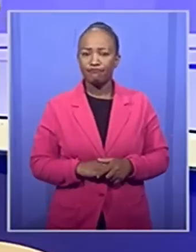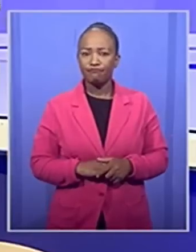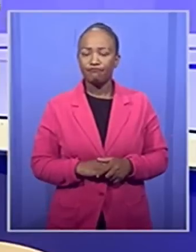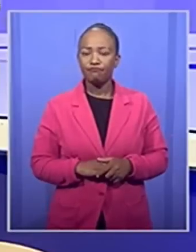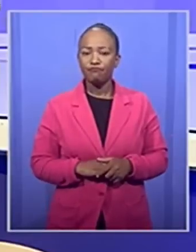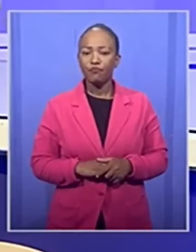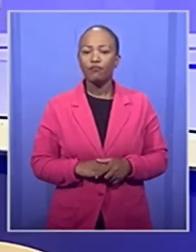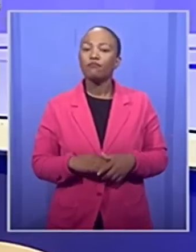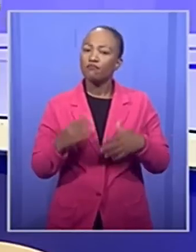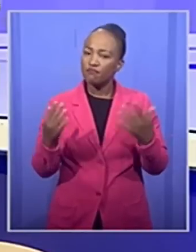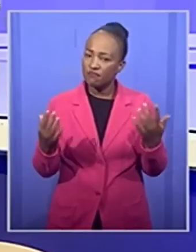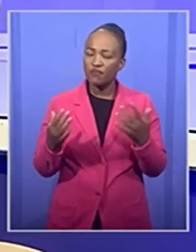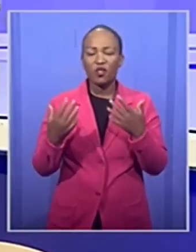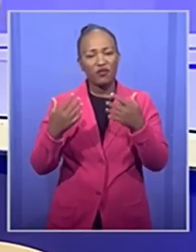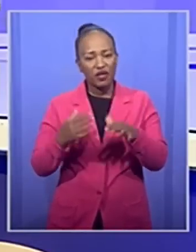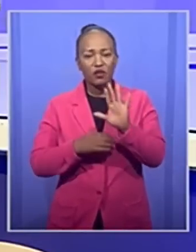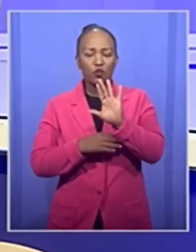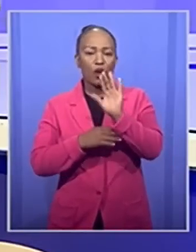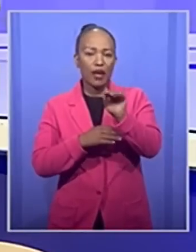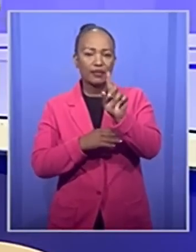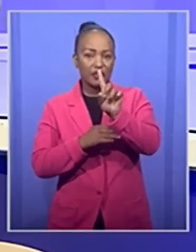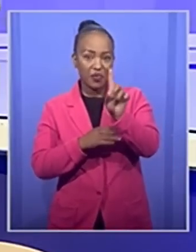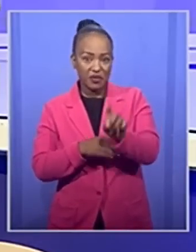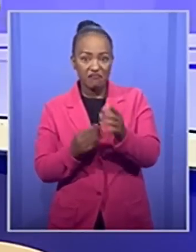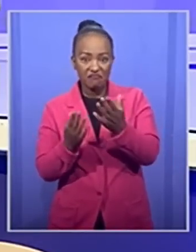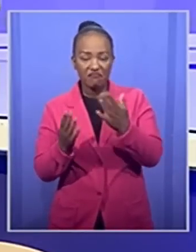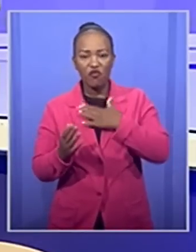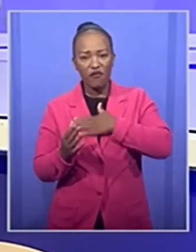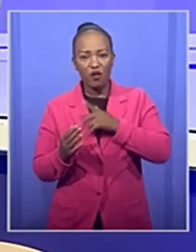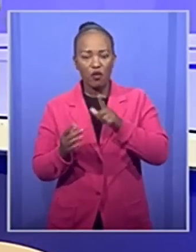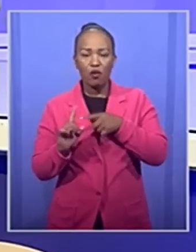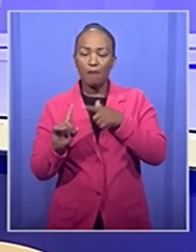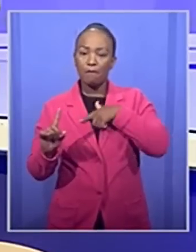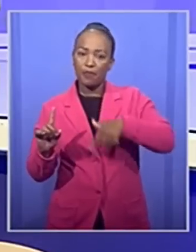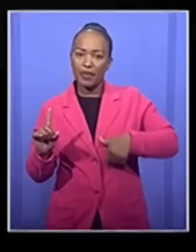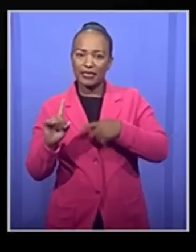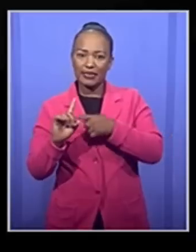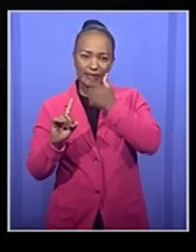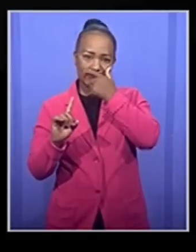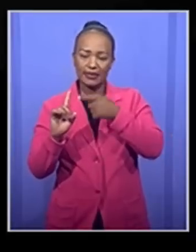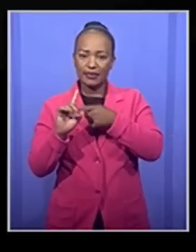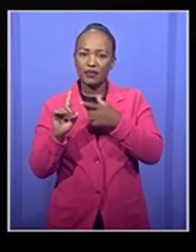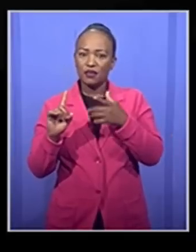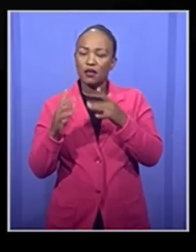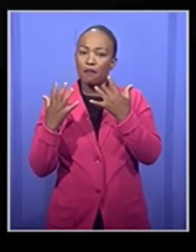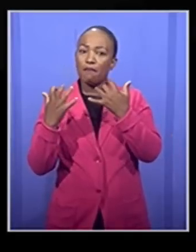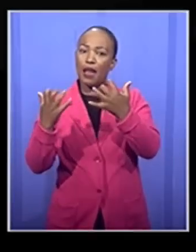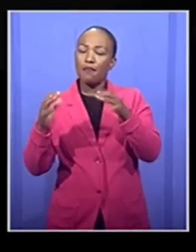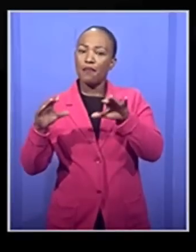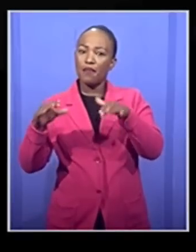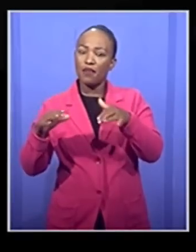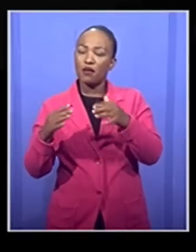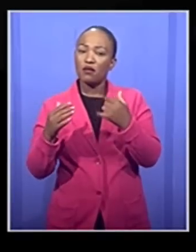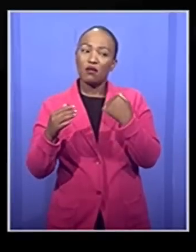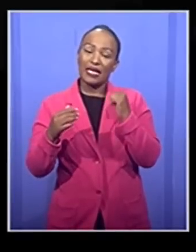Bjalo ka mehla re khopetse sa mafahleng a gago ka gore mopresidente Cyril Ramaphosa o butše parlamente semmušo bošegong